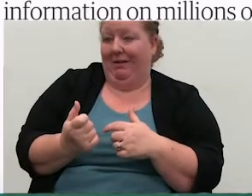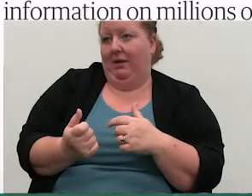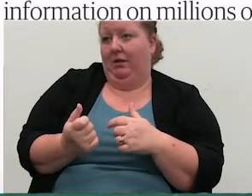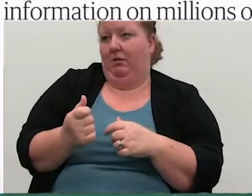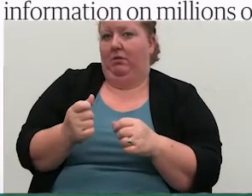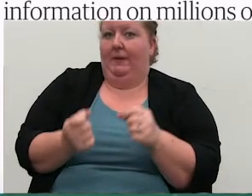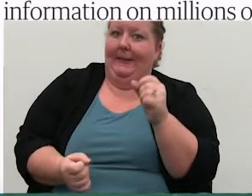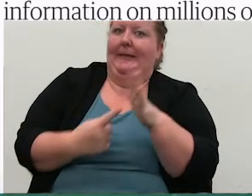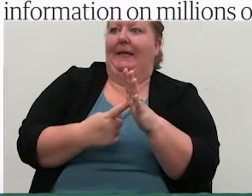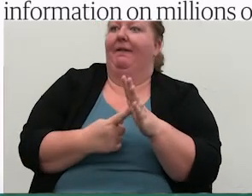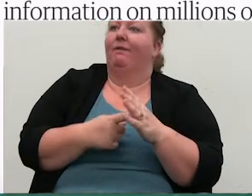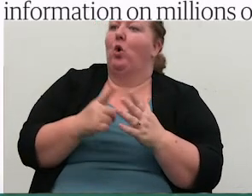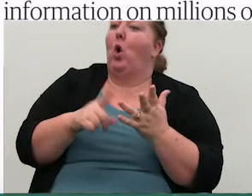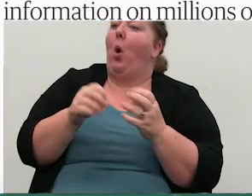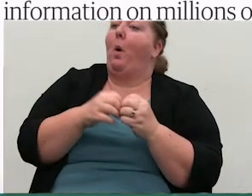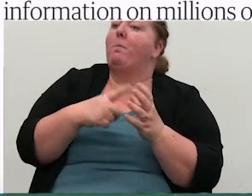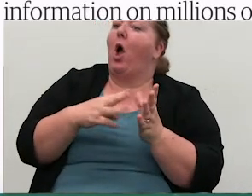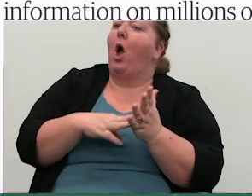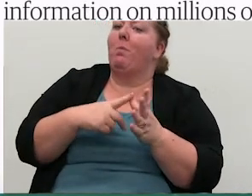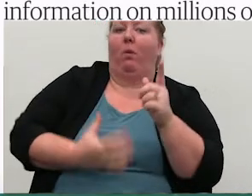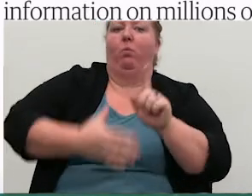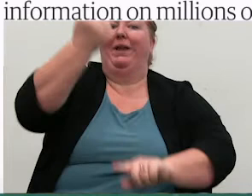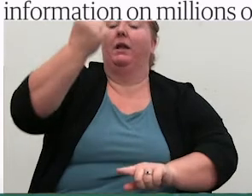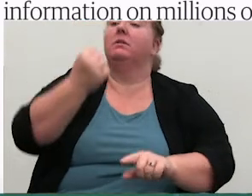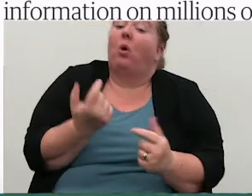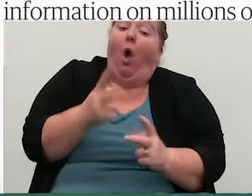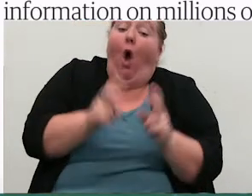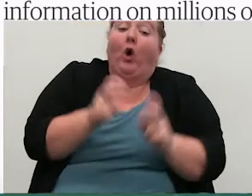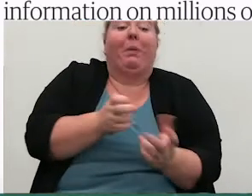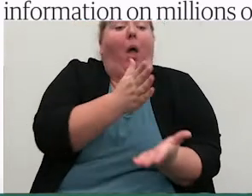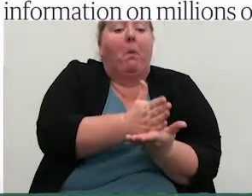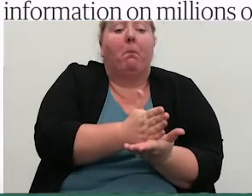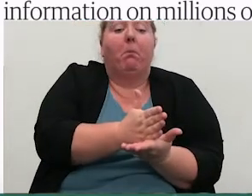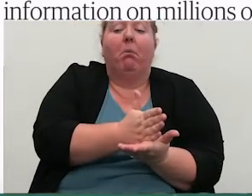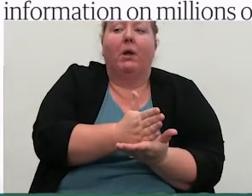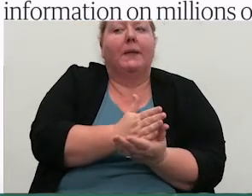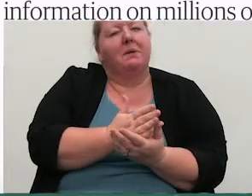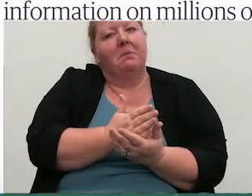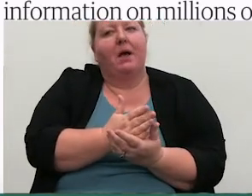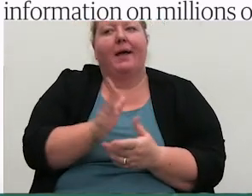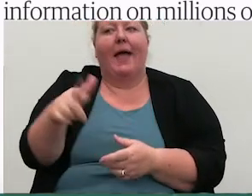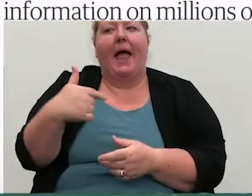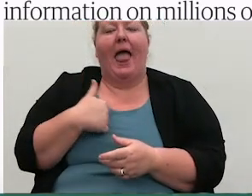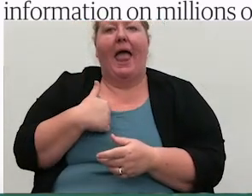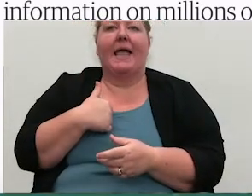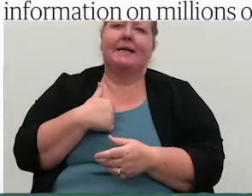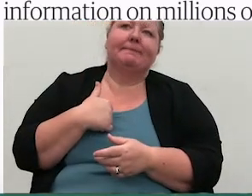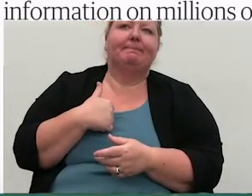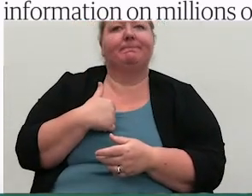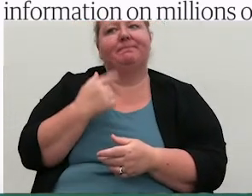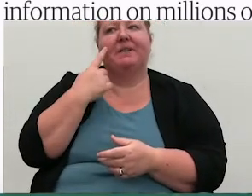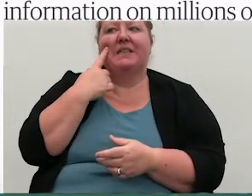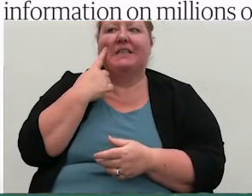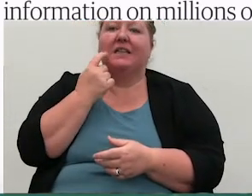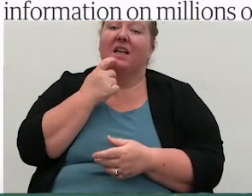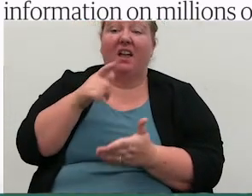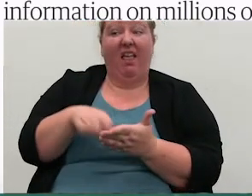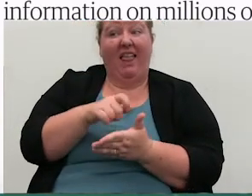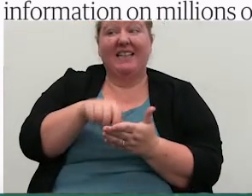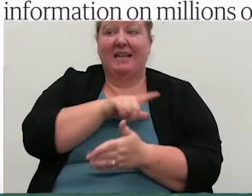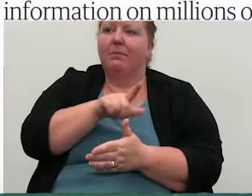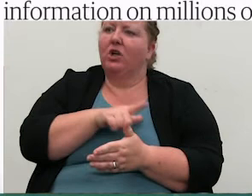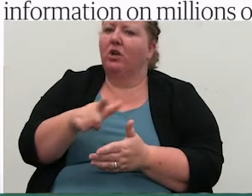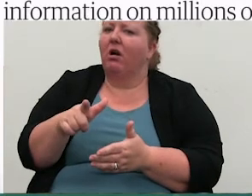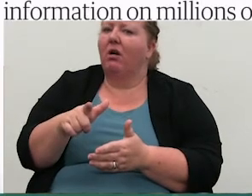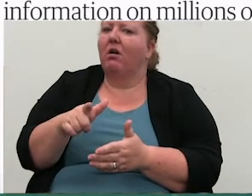And arguably it was, although I always tend to think he got elected because he had